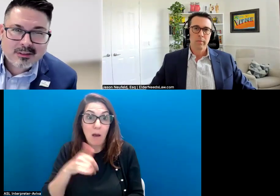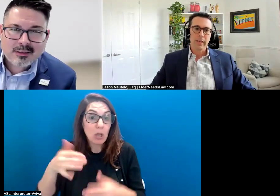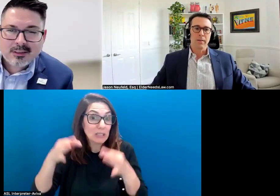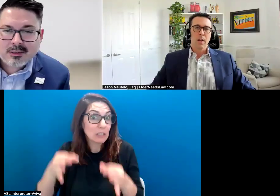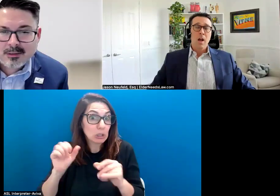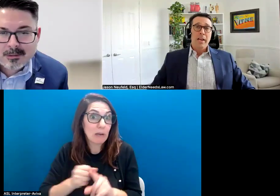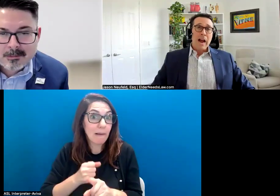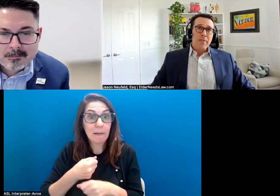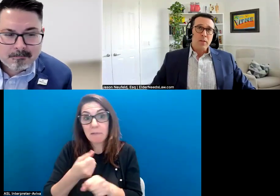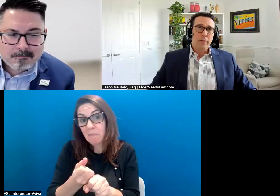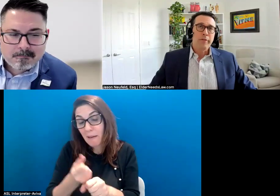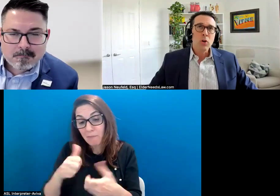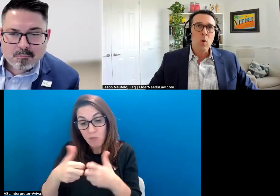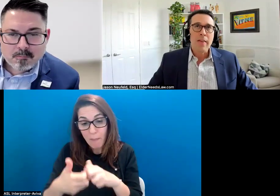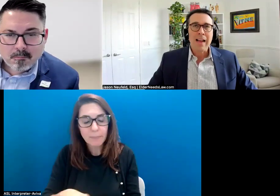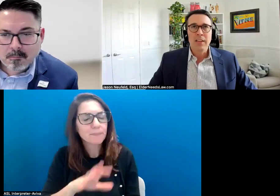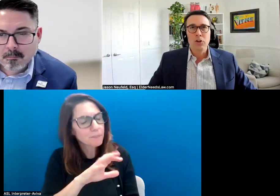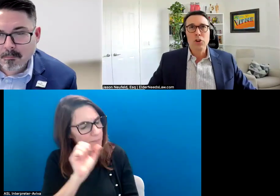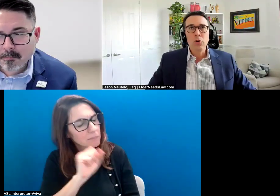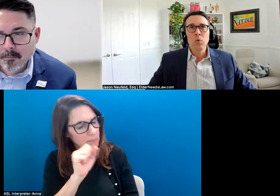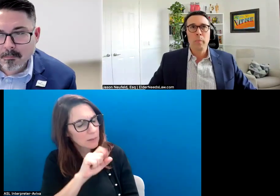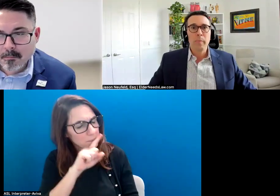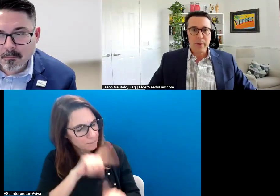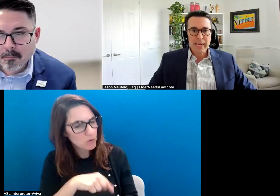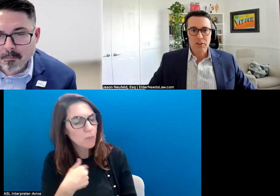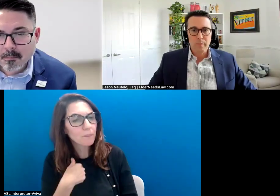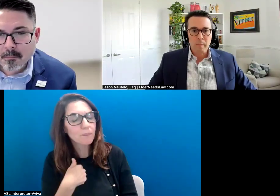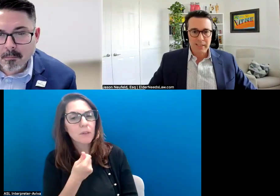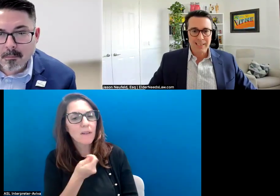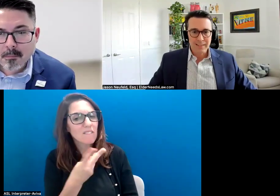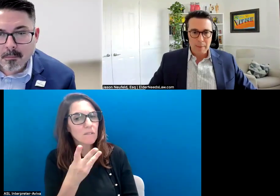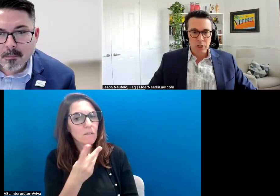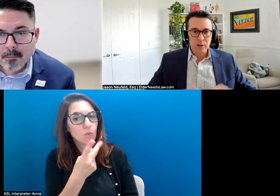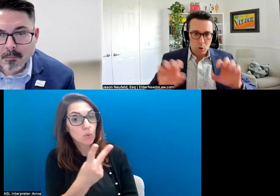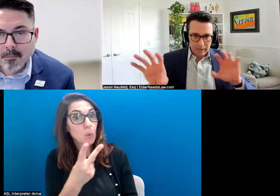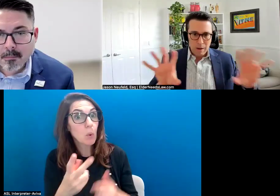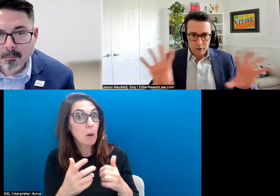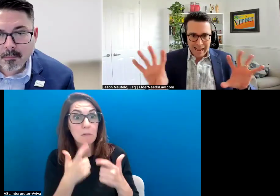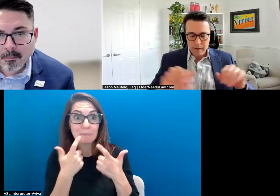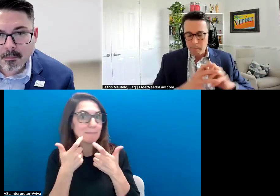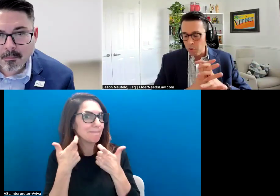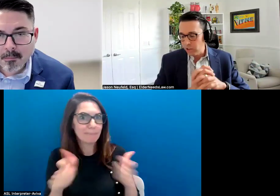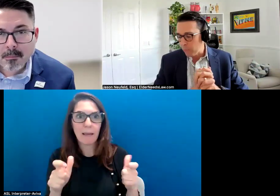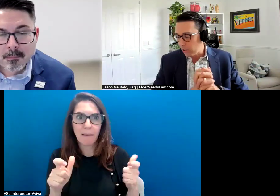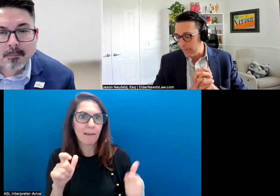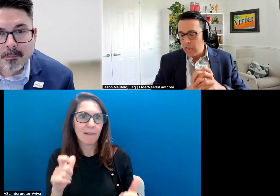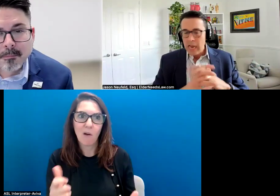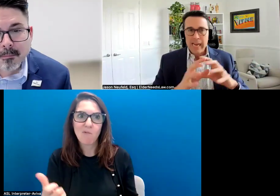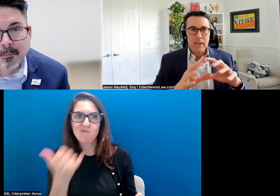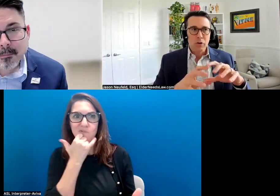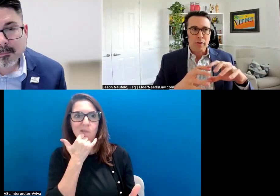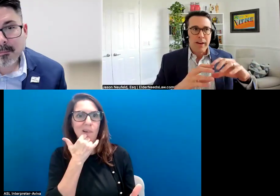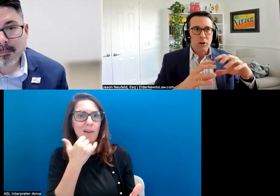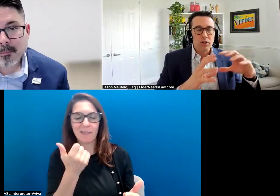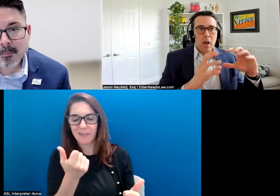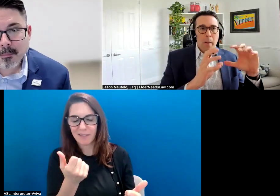problems? Yeah, I think there's a few. I'd say the two biggest misconceptions, and we'll tack them both separately,